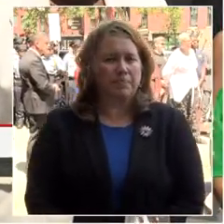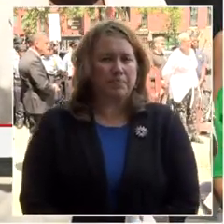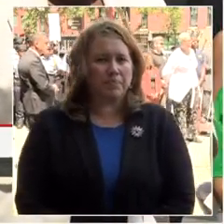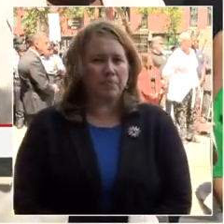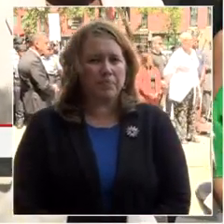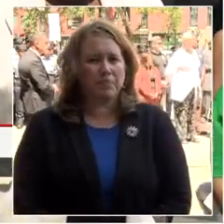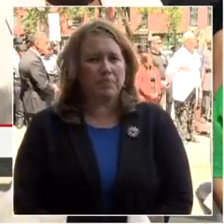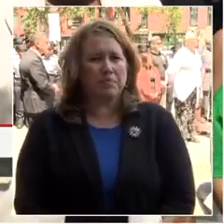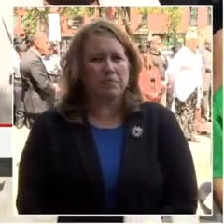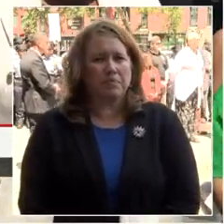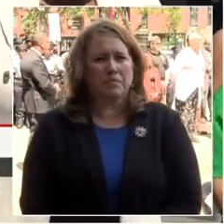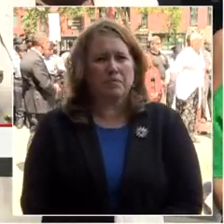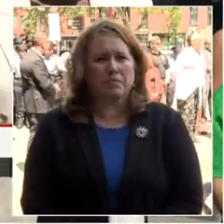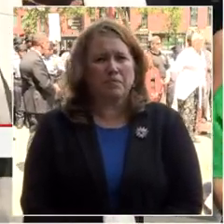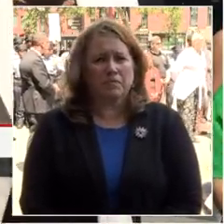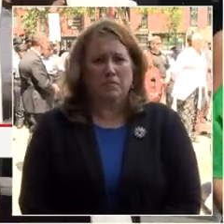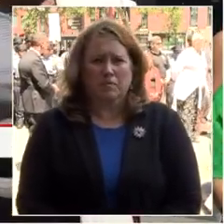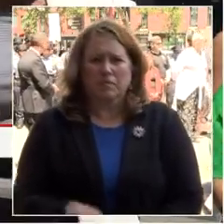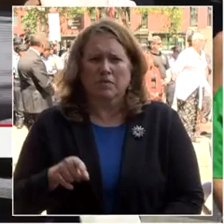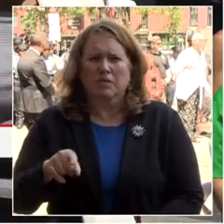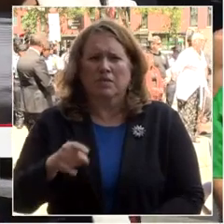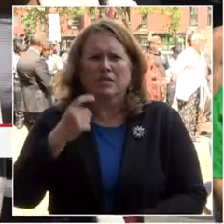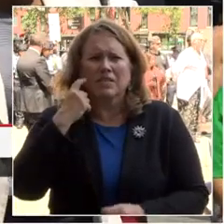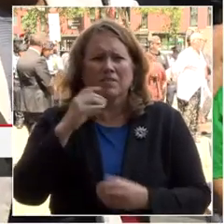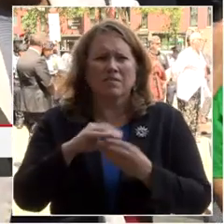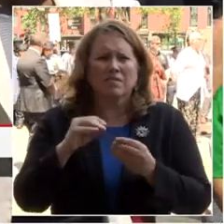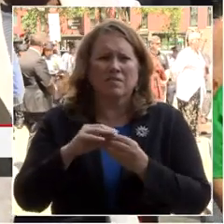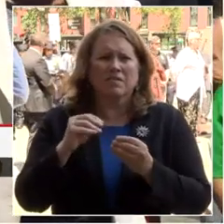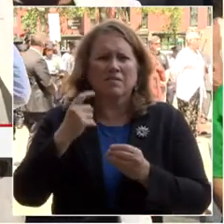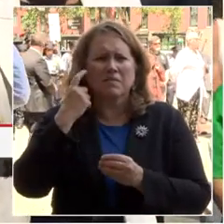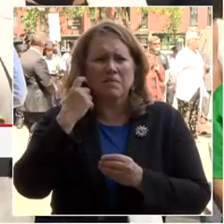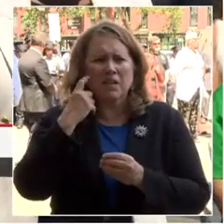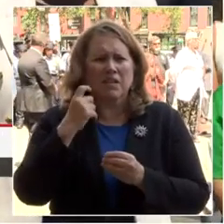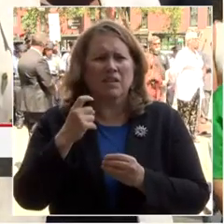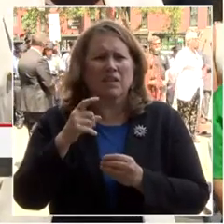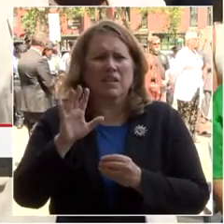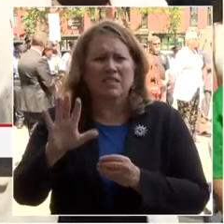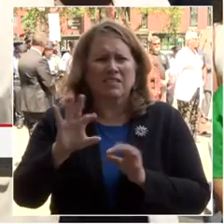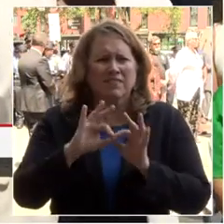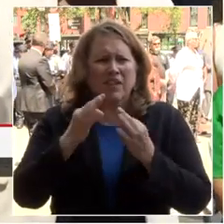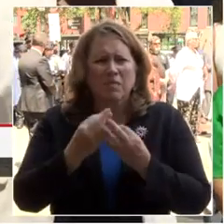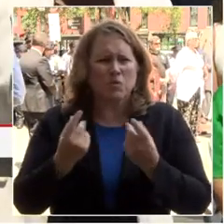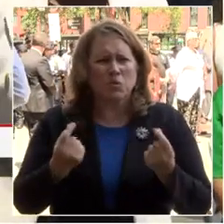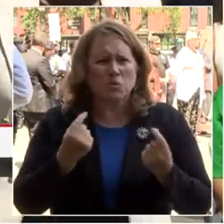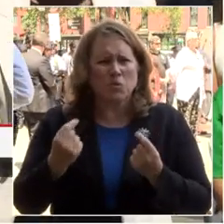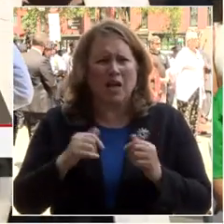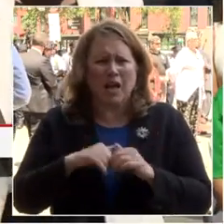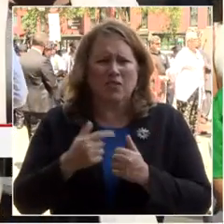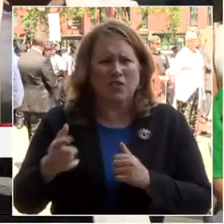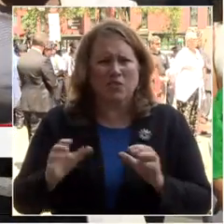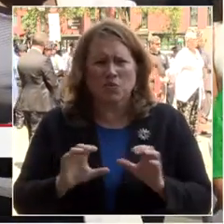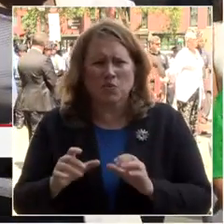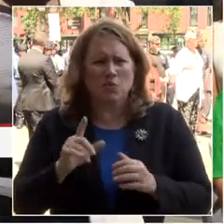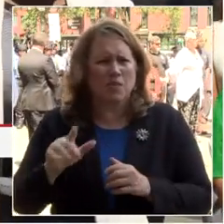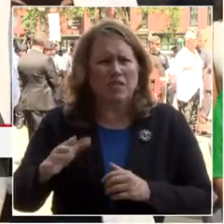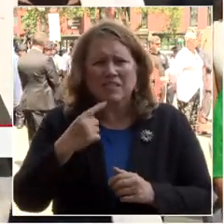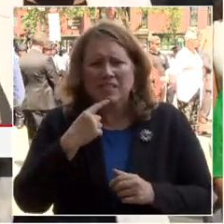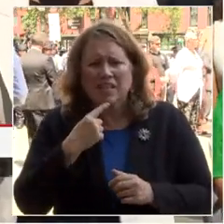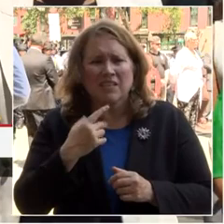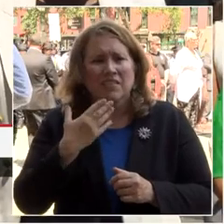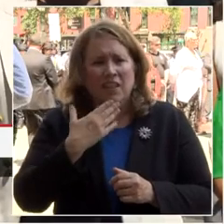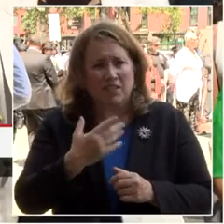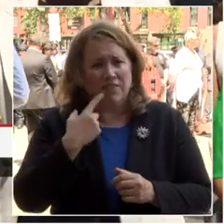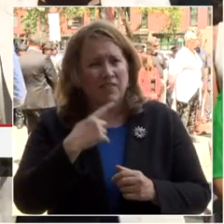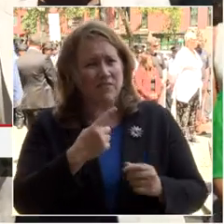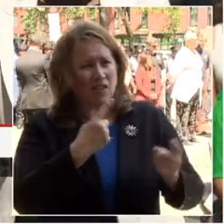The suspect, is this a new person? Also, his family right now, how are they doing? What are they saying? Yeah, thank you for that. So,